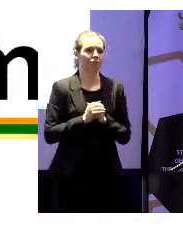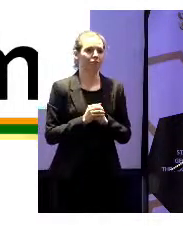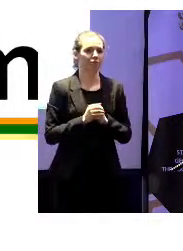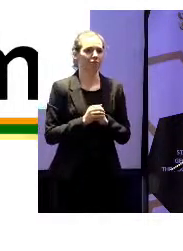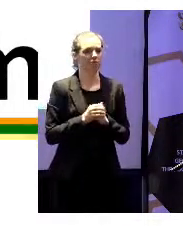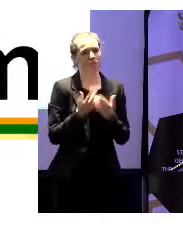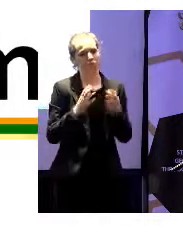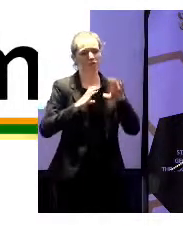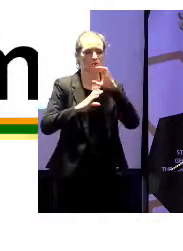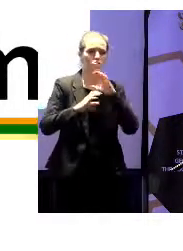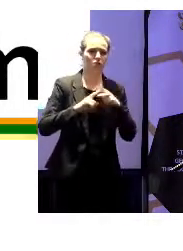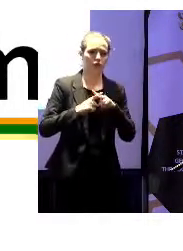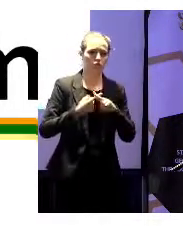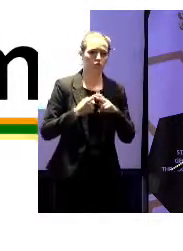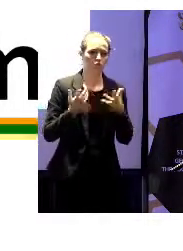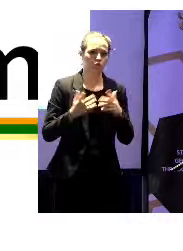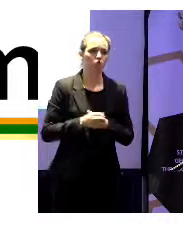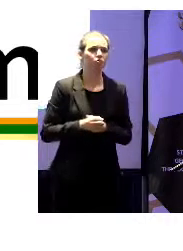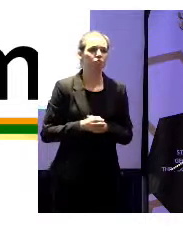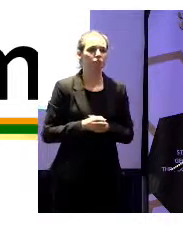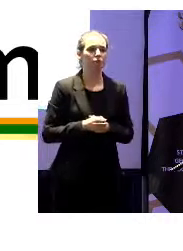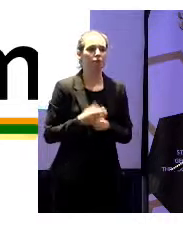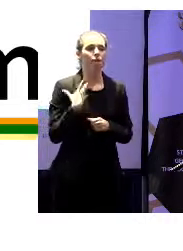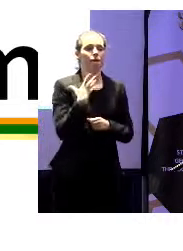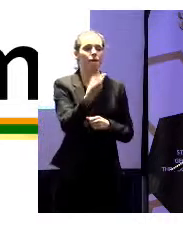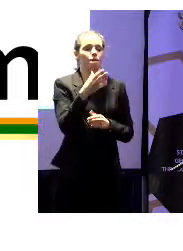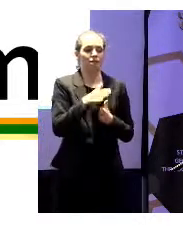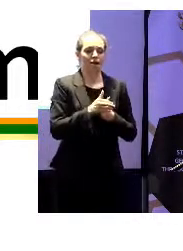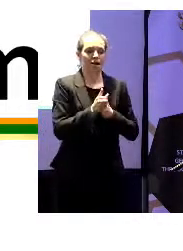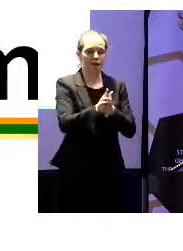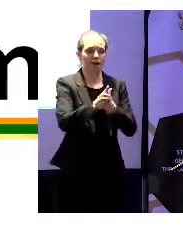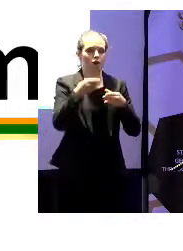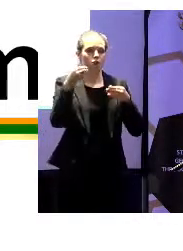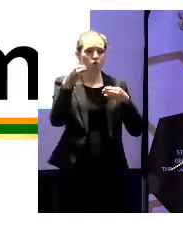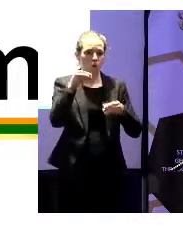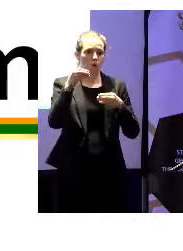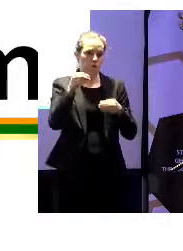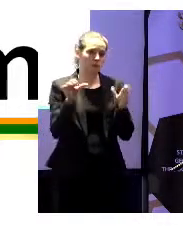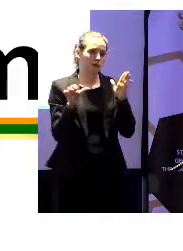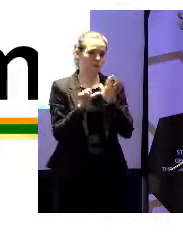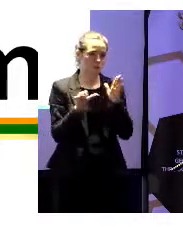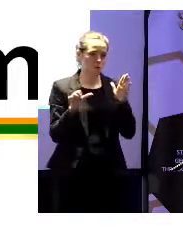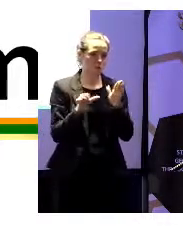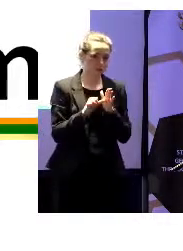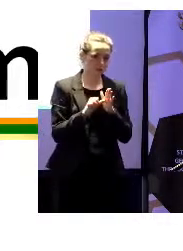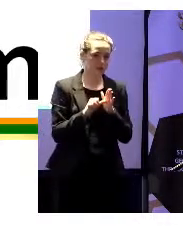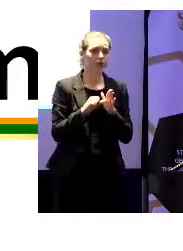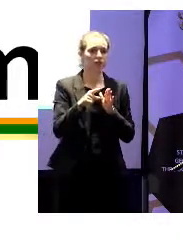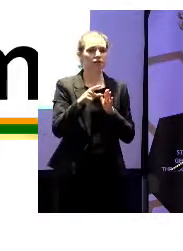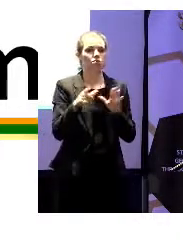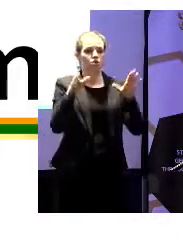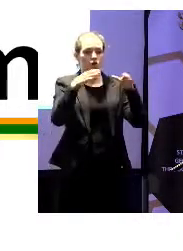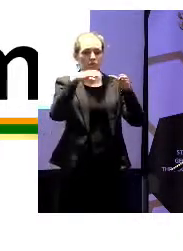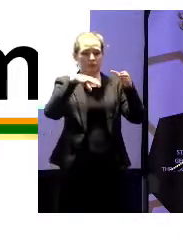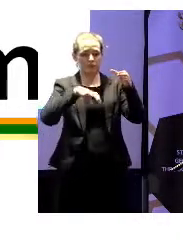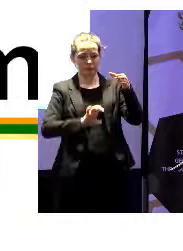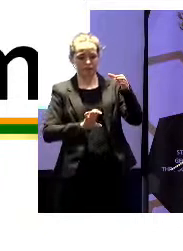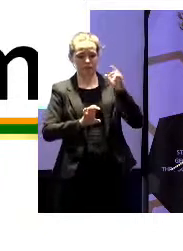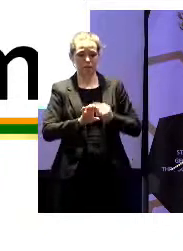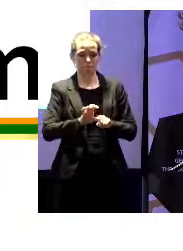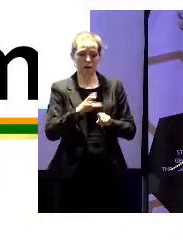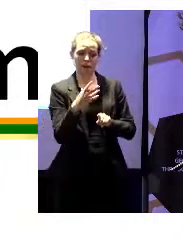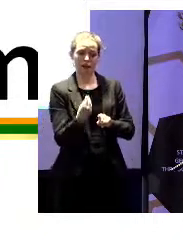tools. So these are the main guiding documents that through our subcommittee, I told you it is the